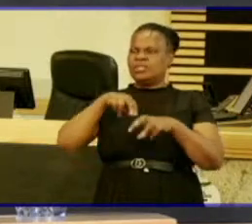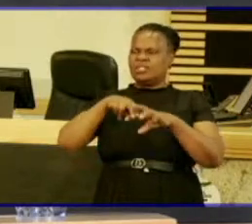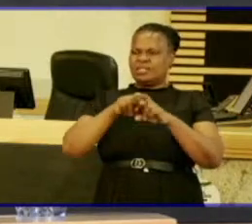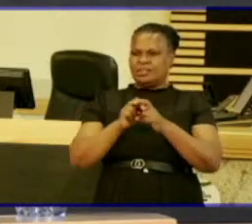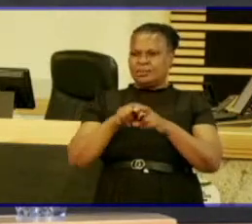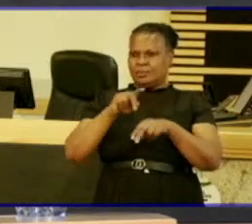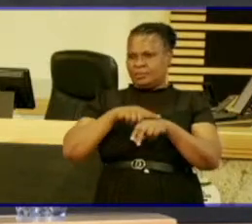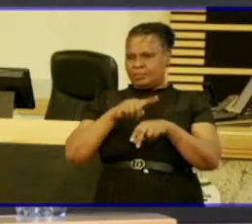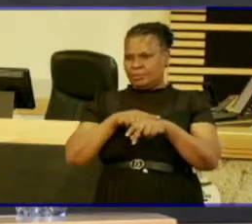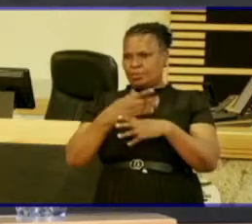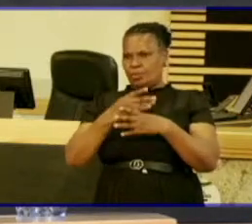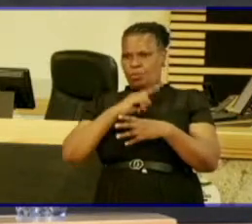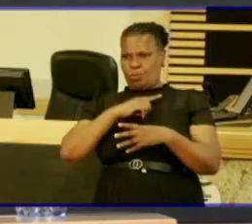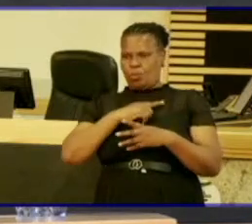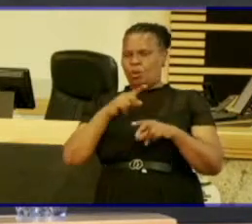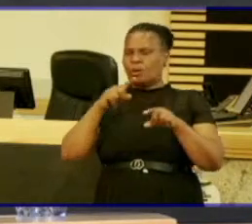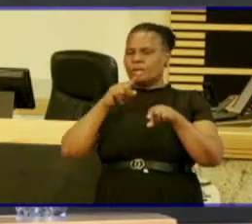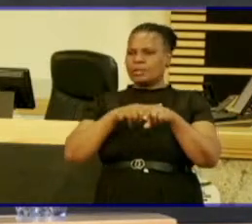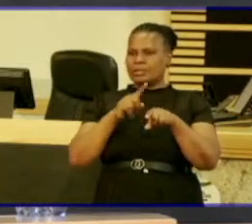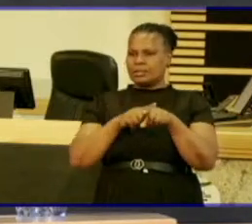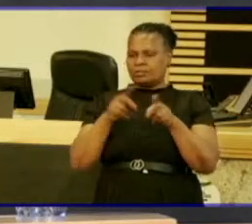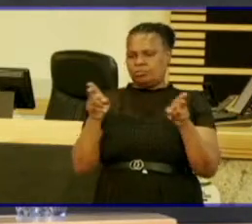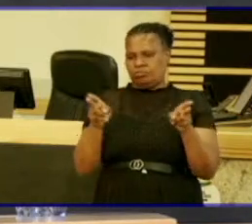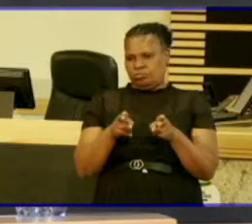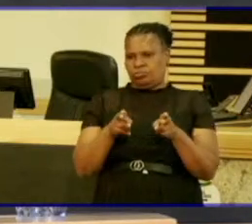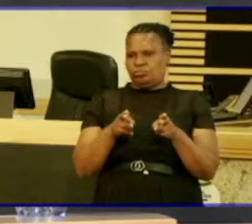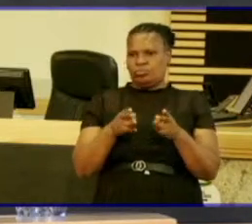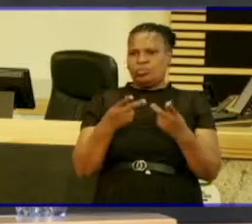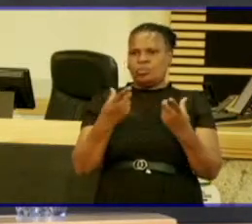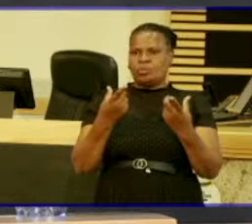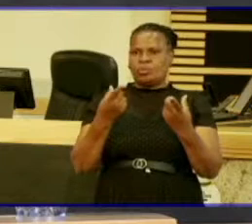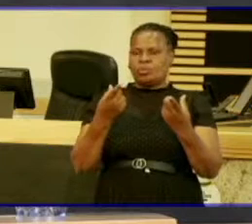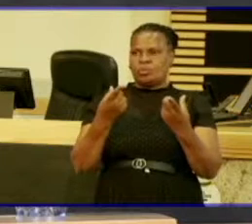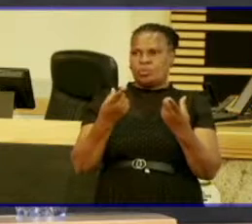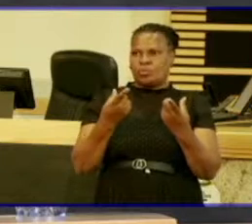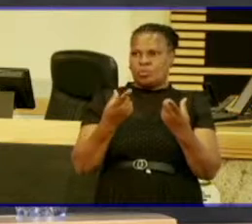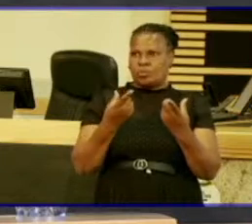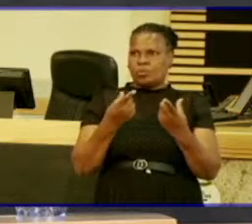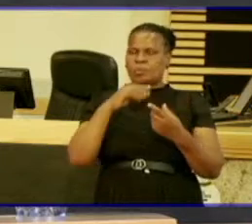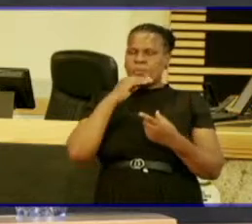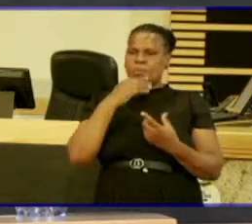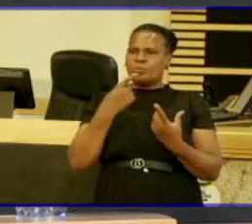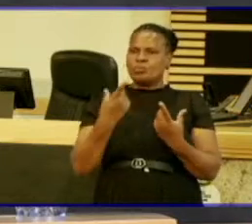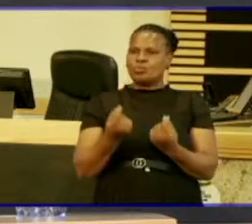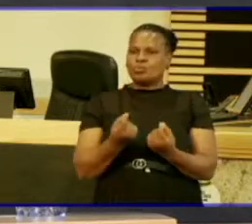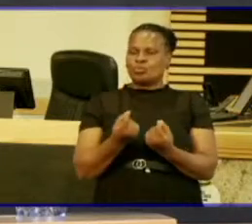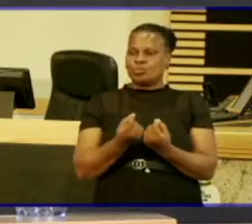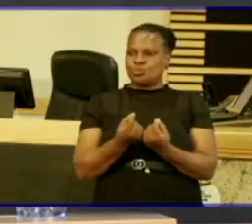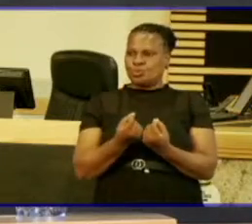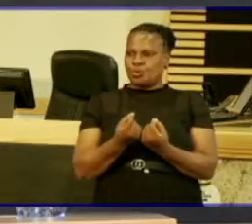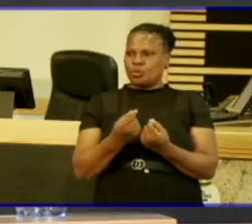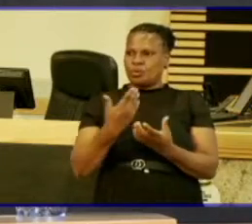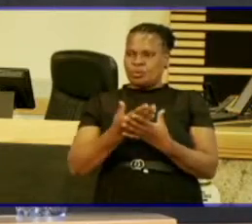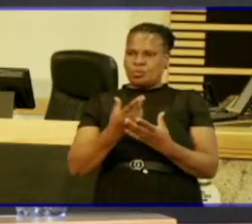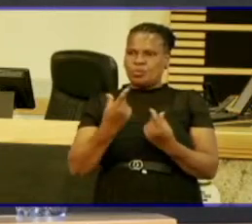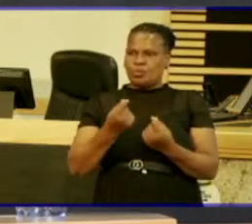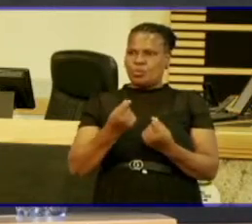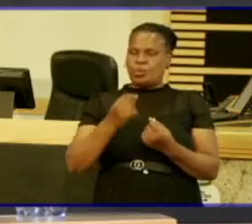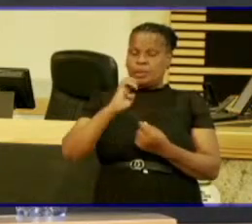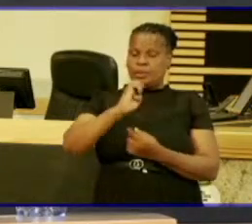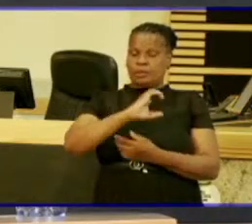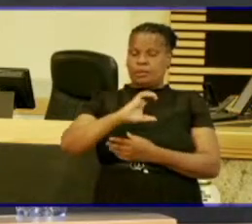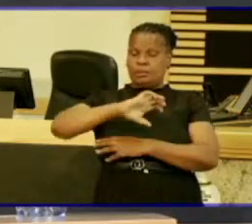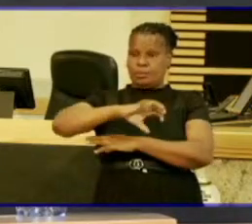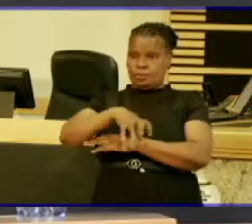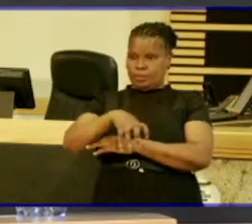for maximum unity and common purpose to turn adversity into victory. The Eastern Cape